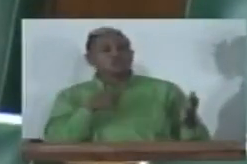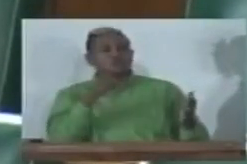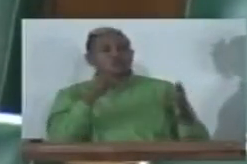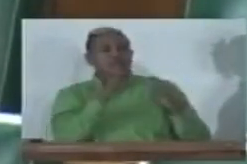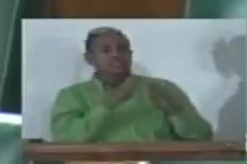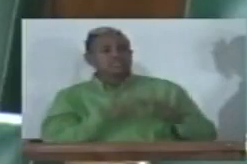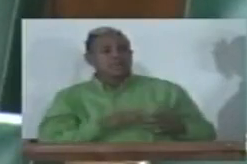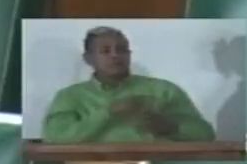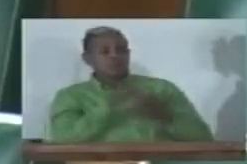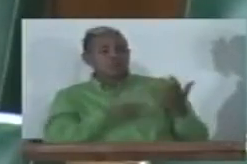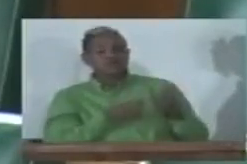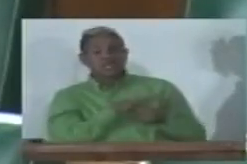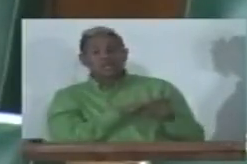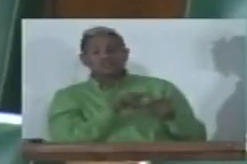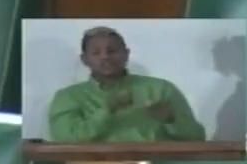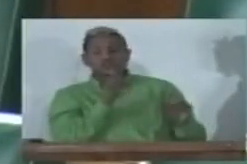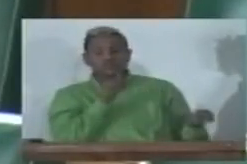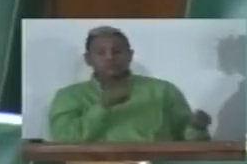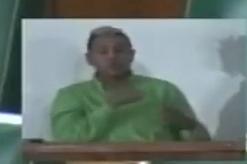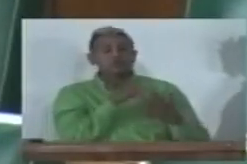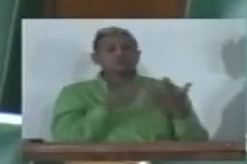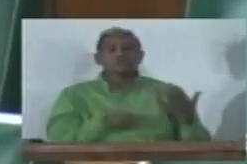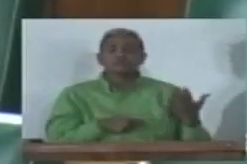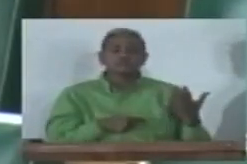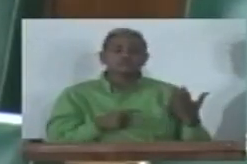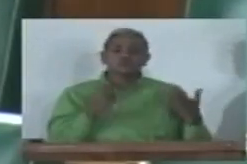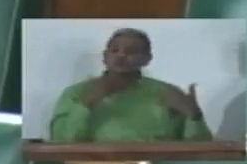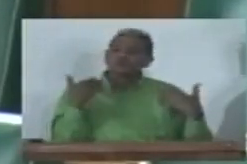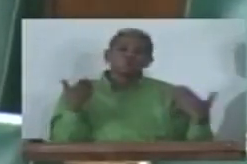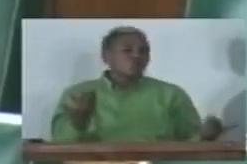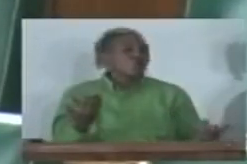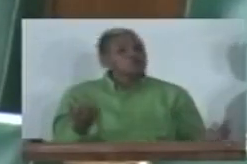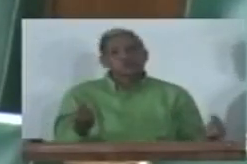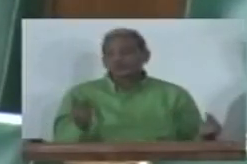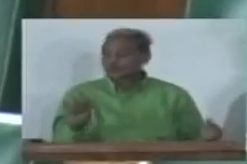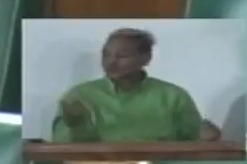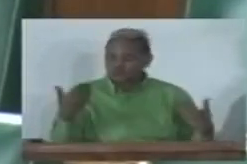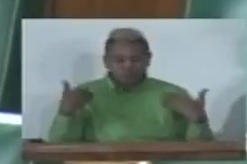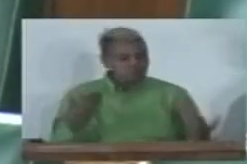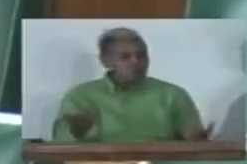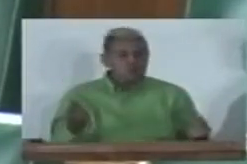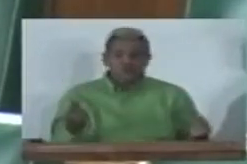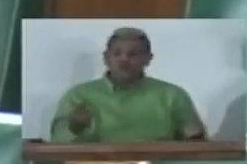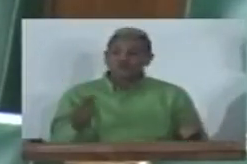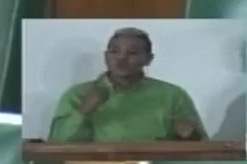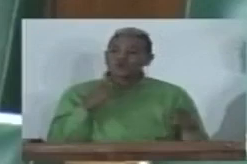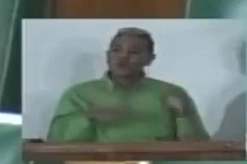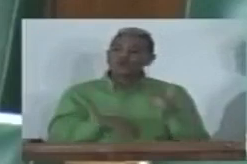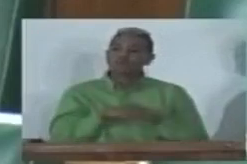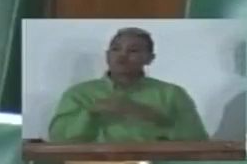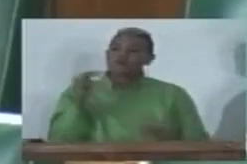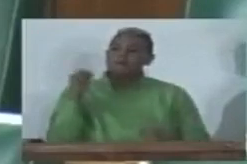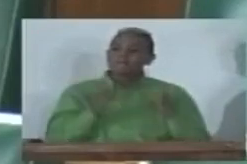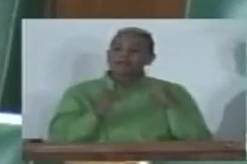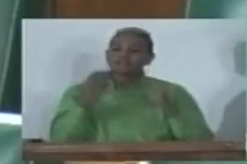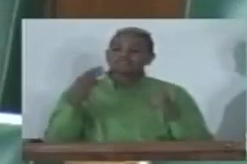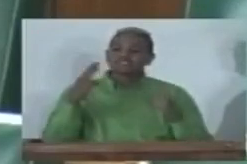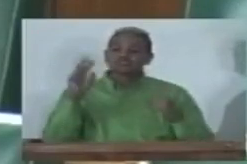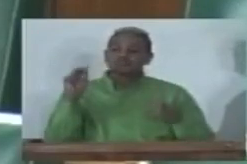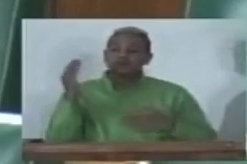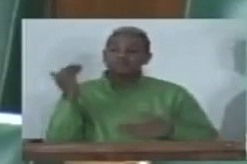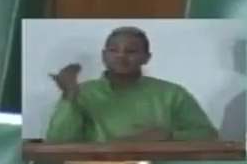those areas in this report that would have been conducted on up to March 16, 2015,